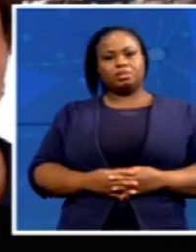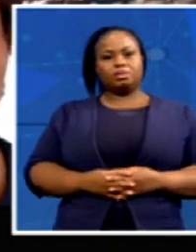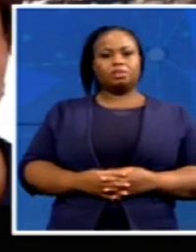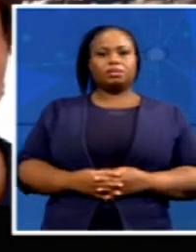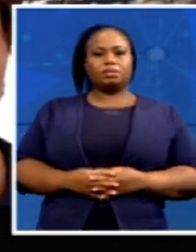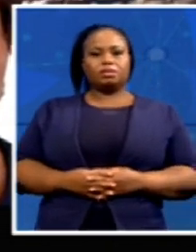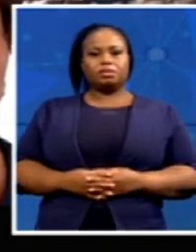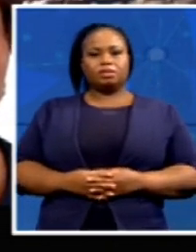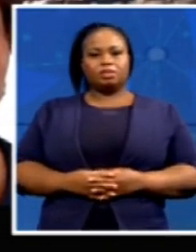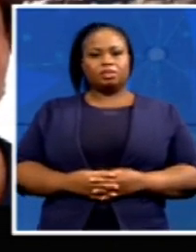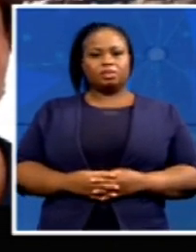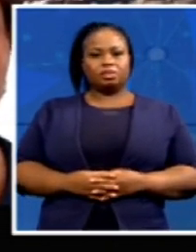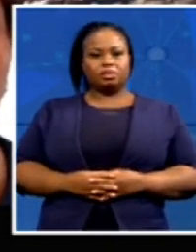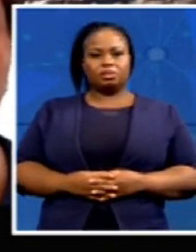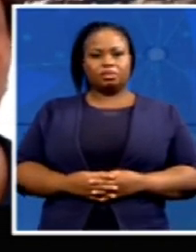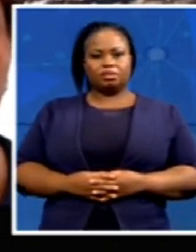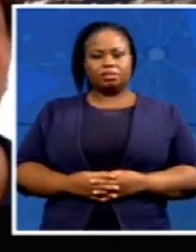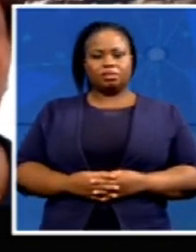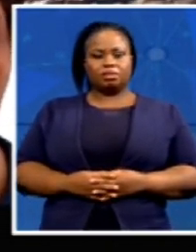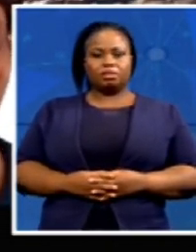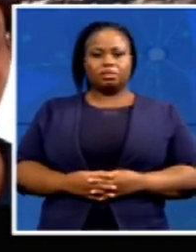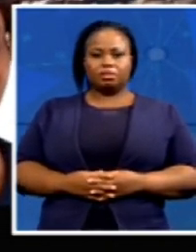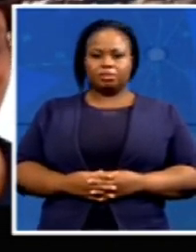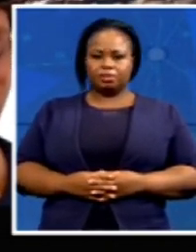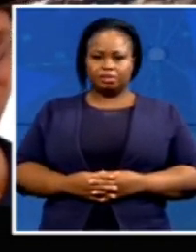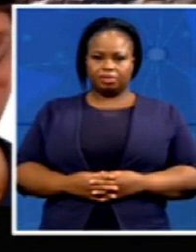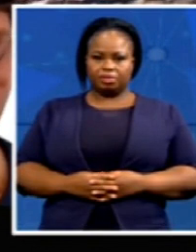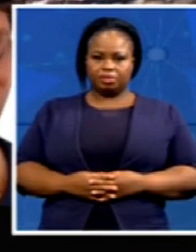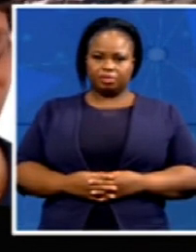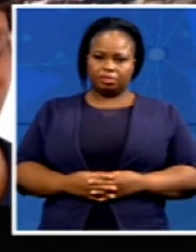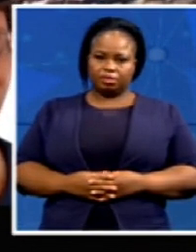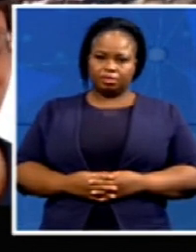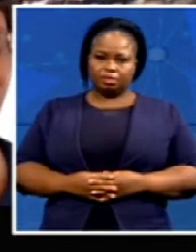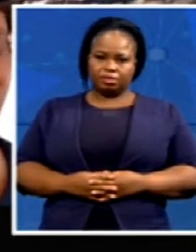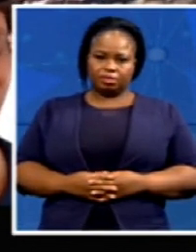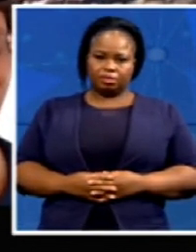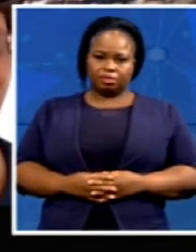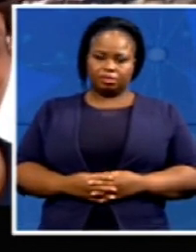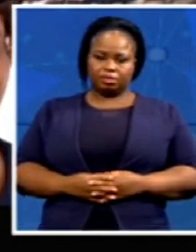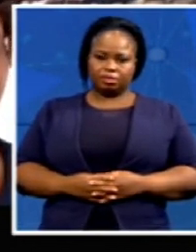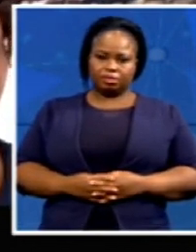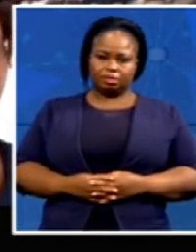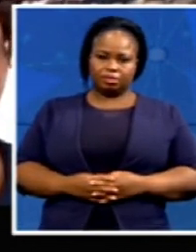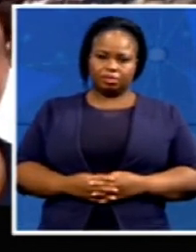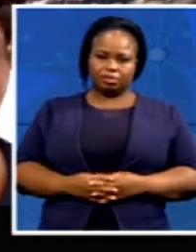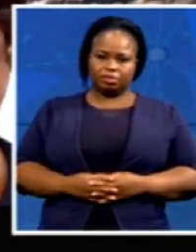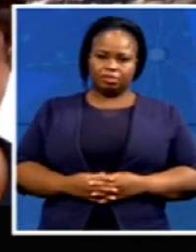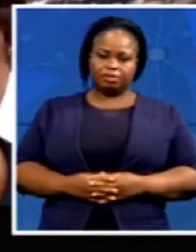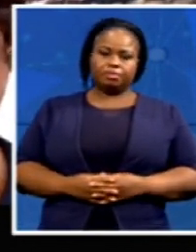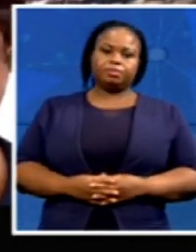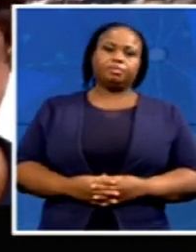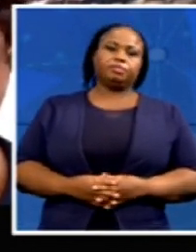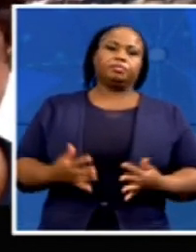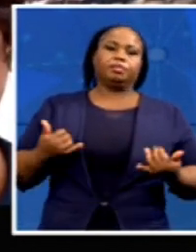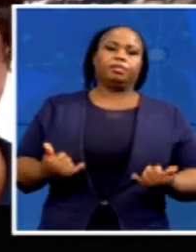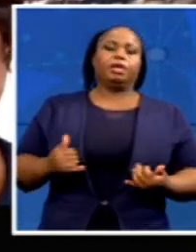tests. And that compares to last week, it represents a 15% decrease. At a period where we should be